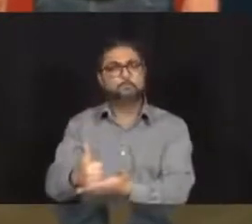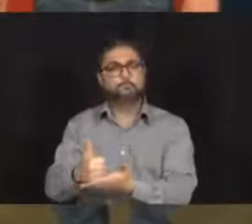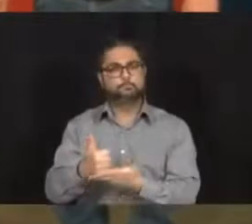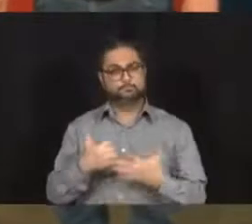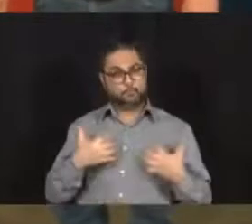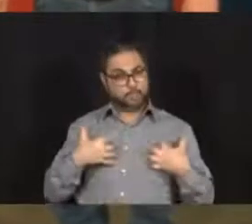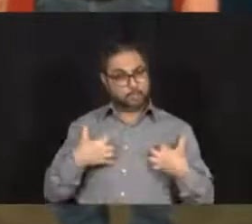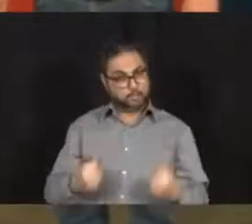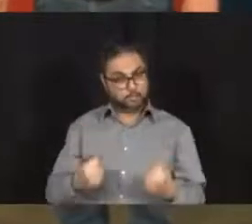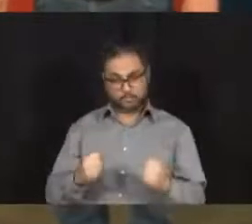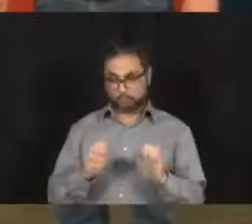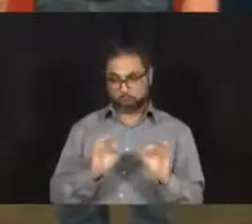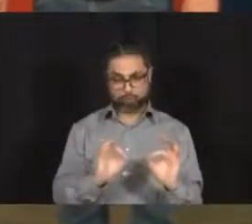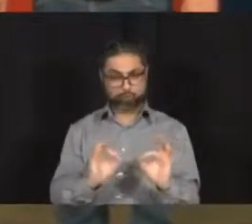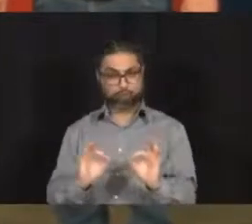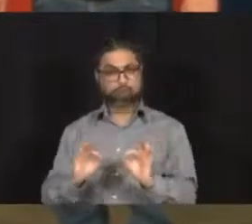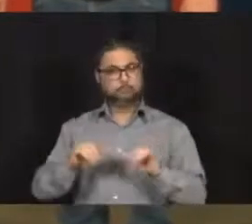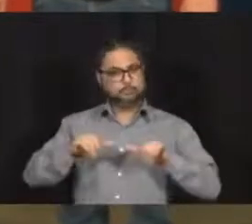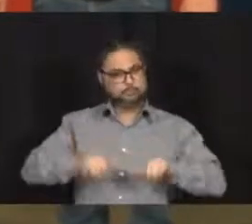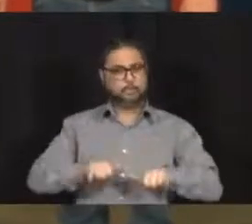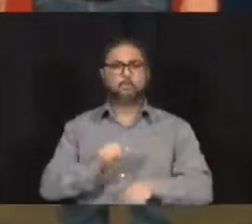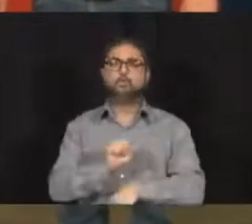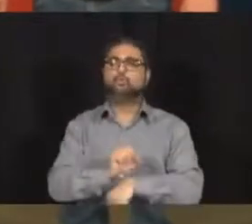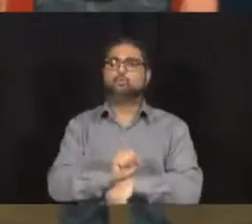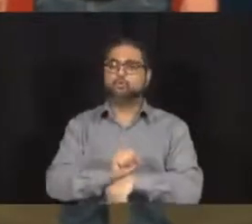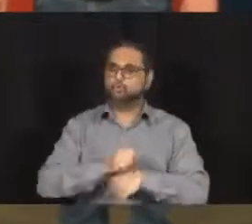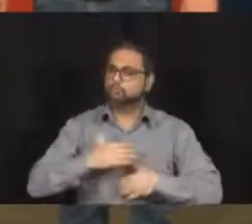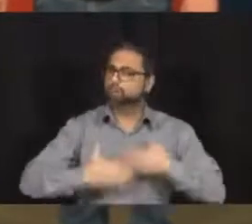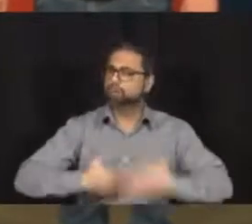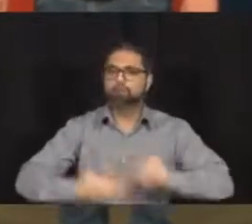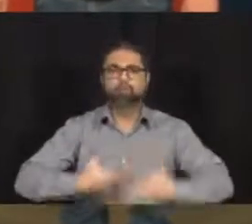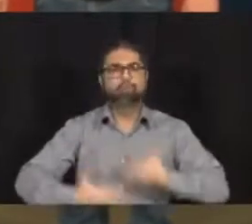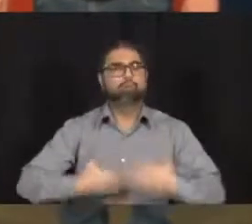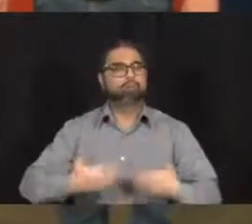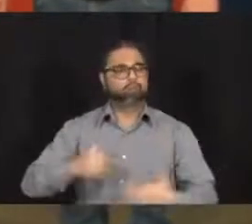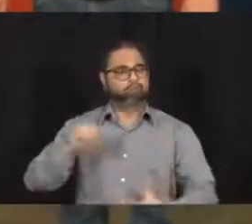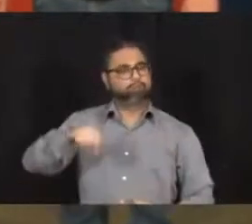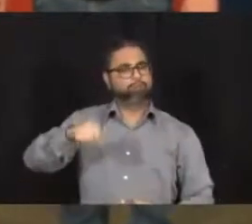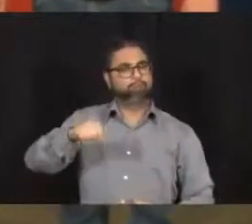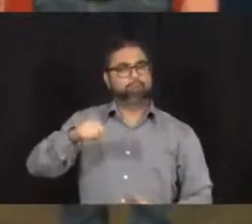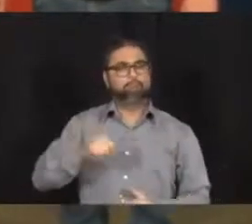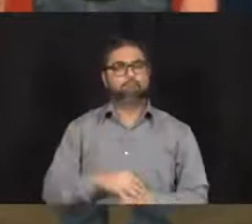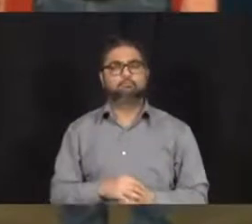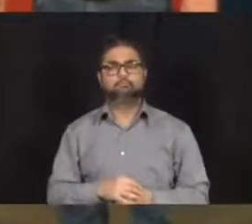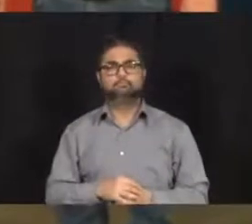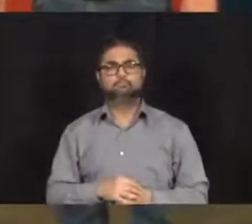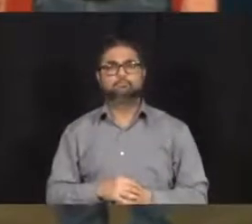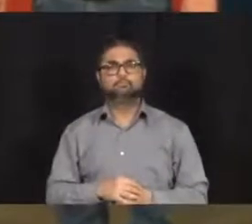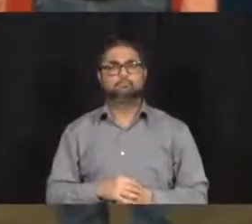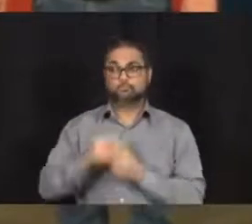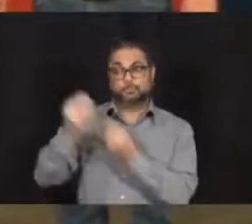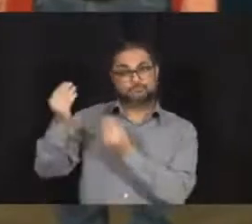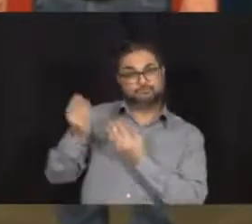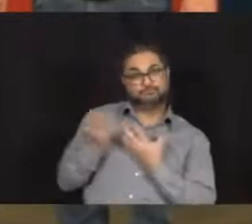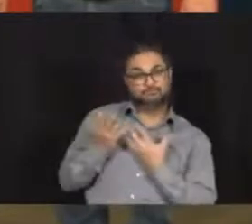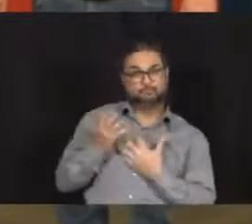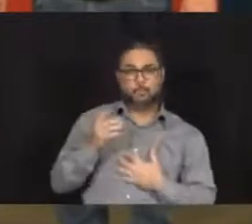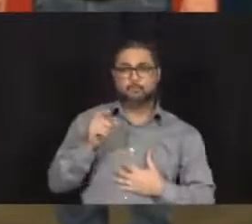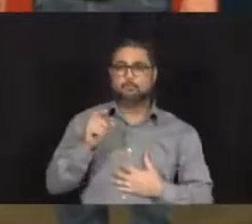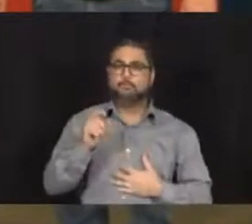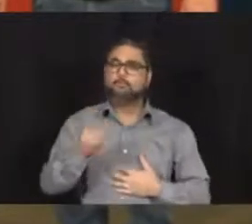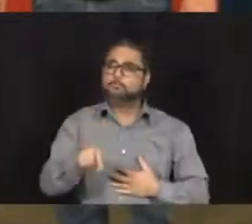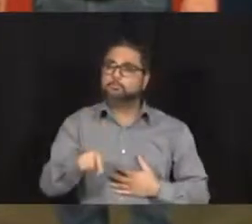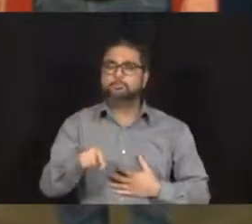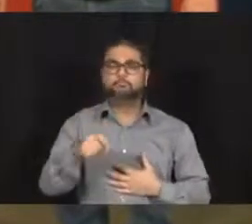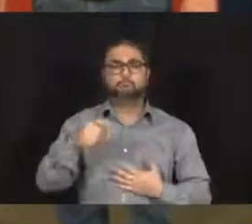that they are staying there and they are doing their jobs. But what we've heard from them in turn is that they need personal protective equipment.